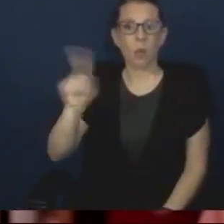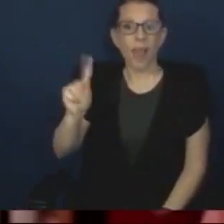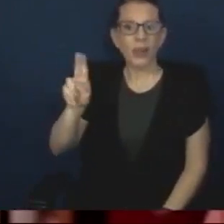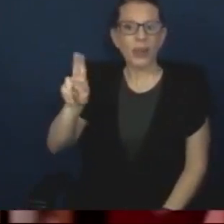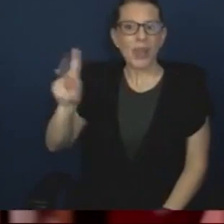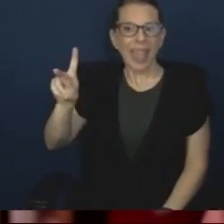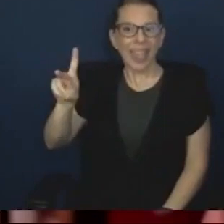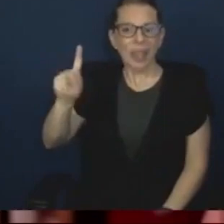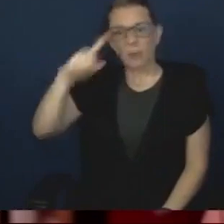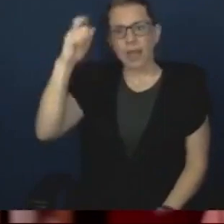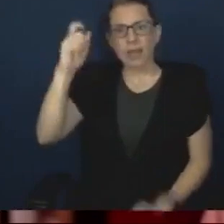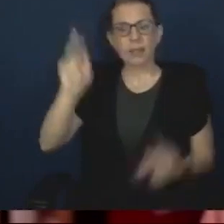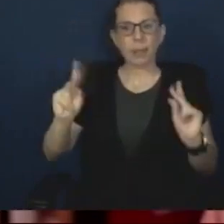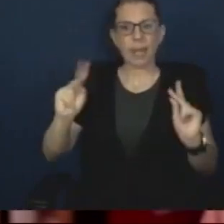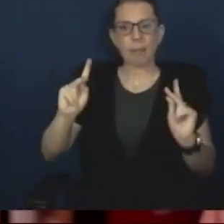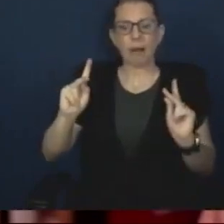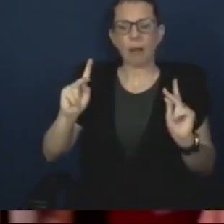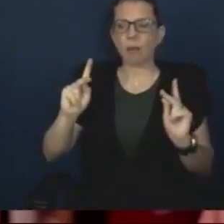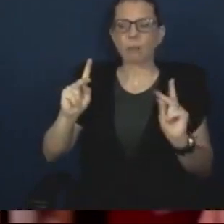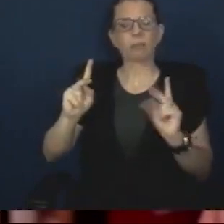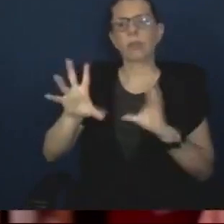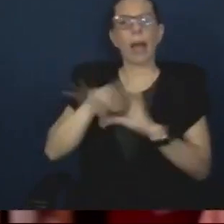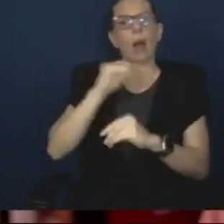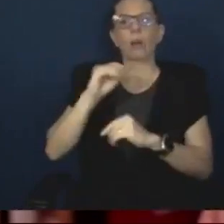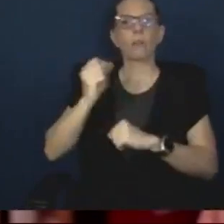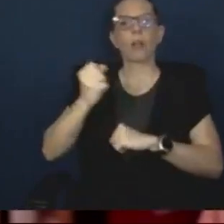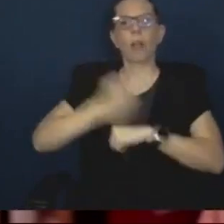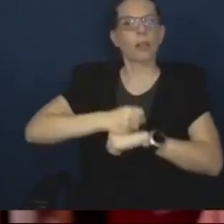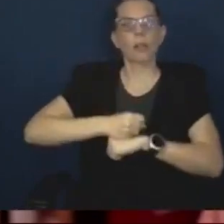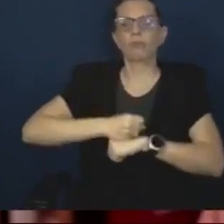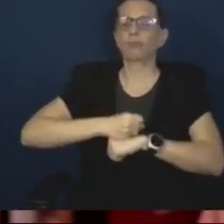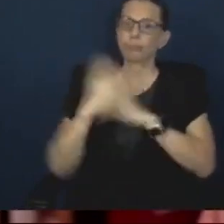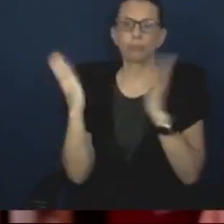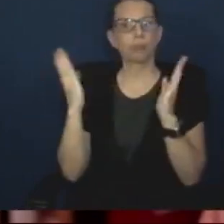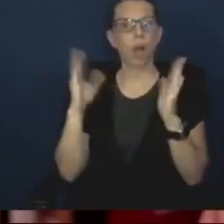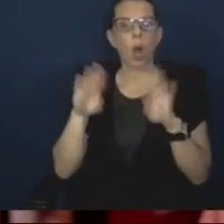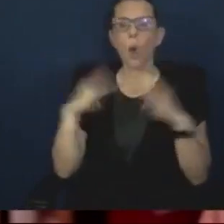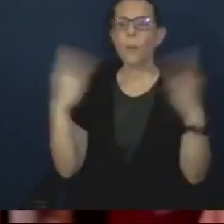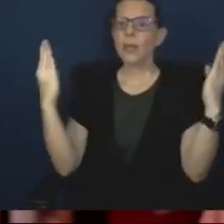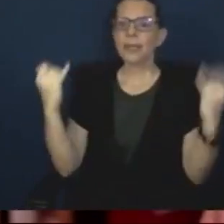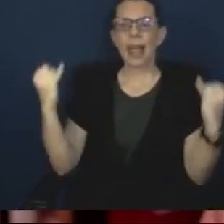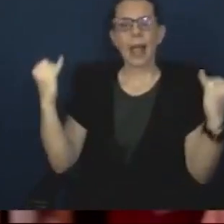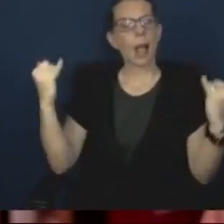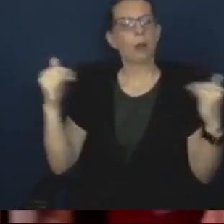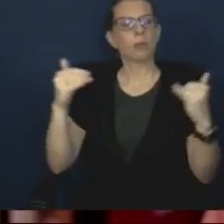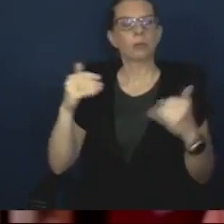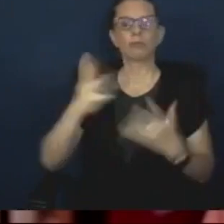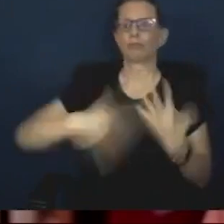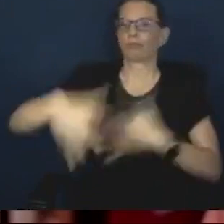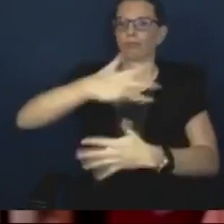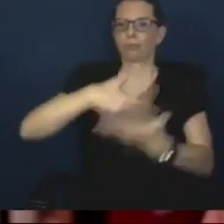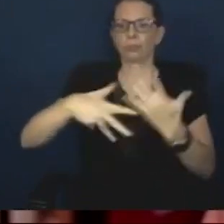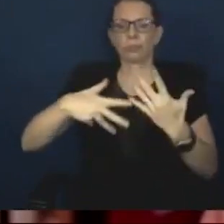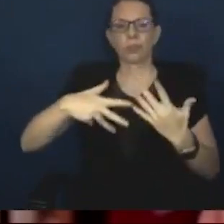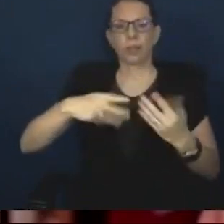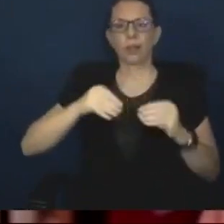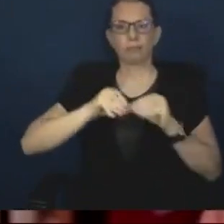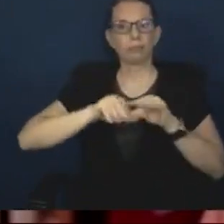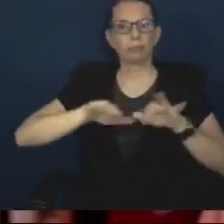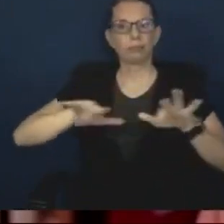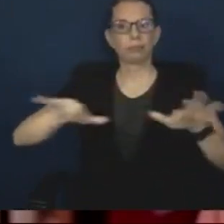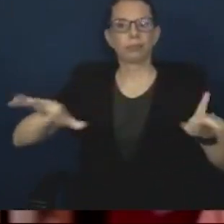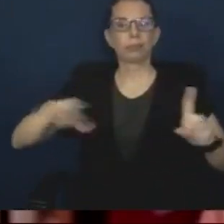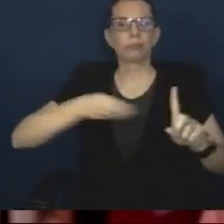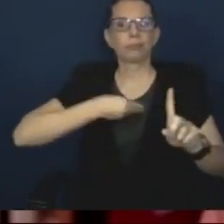because people come out of lockdown, they get together, and they transmit the virus. And we've made that point over and over again, that